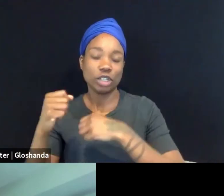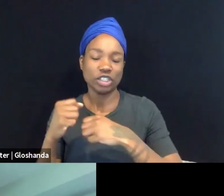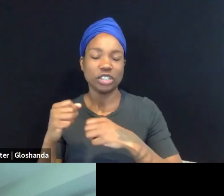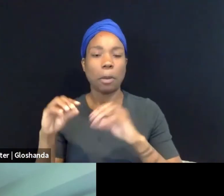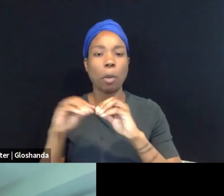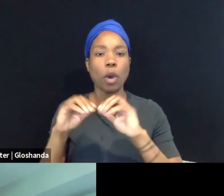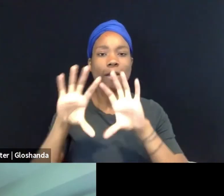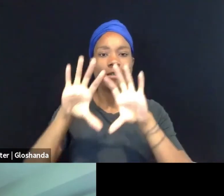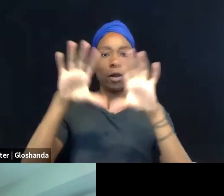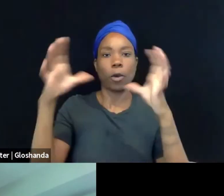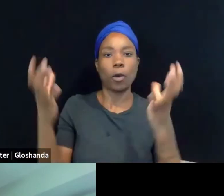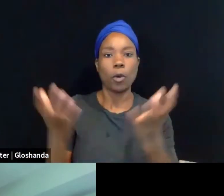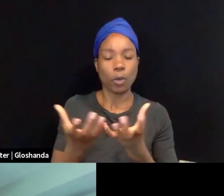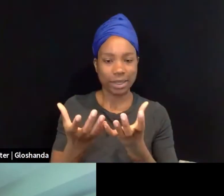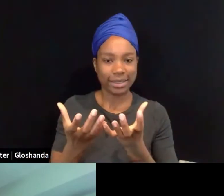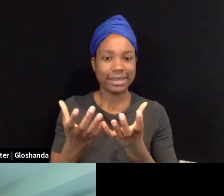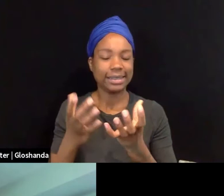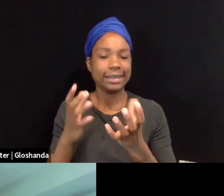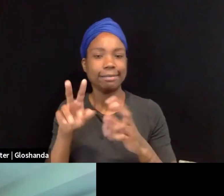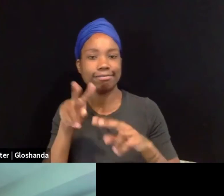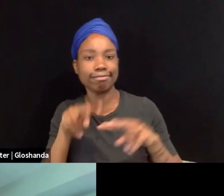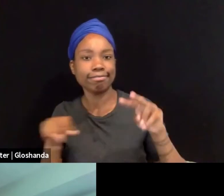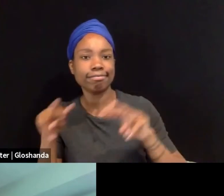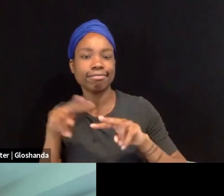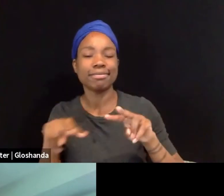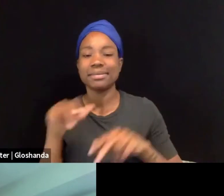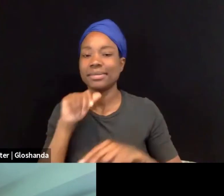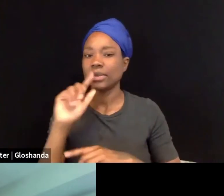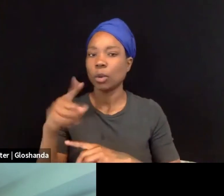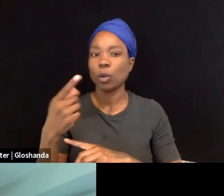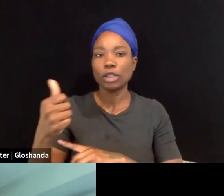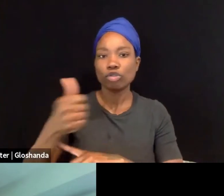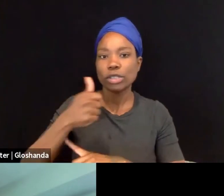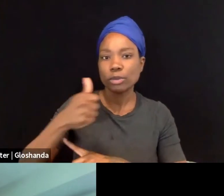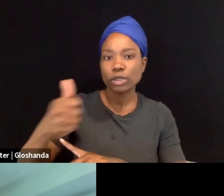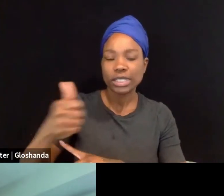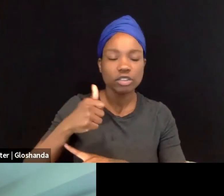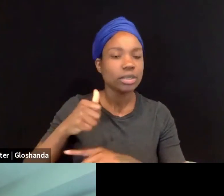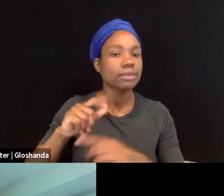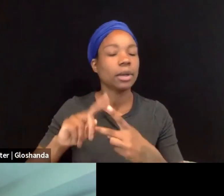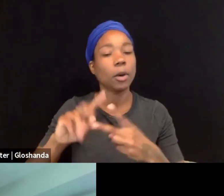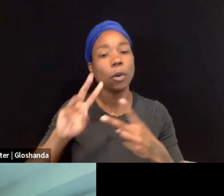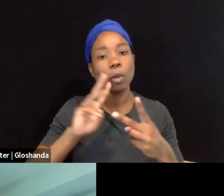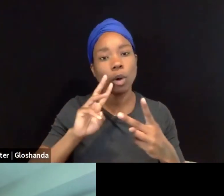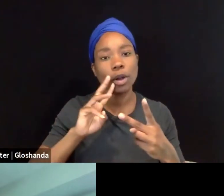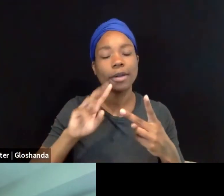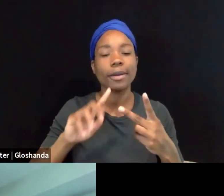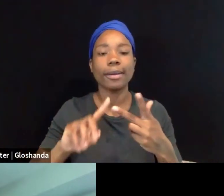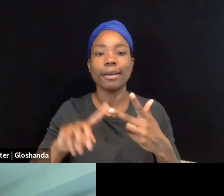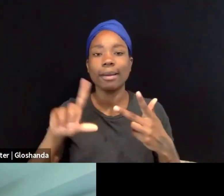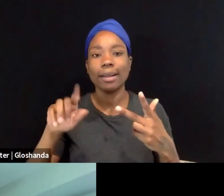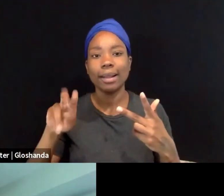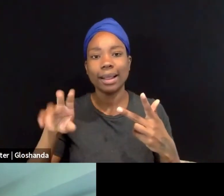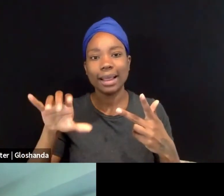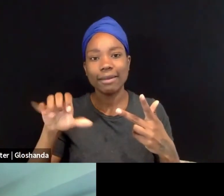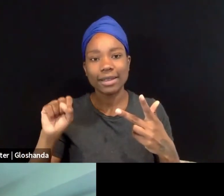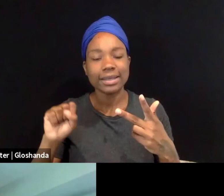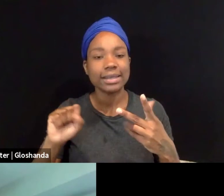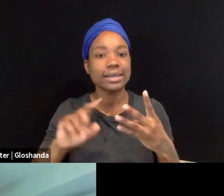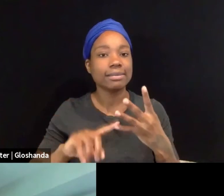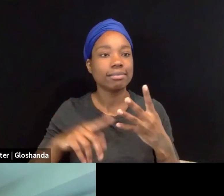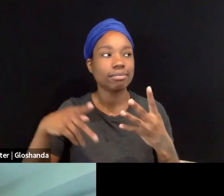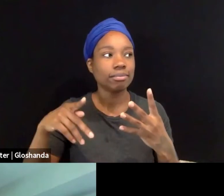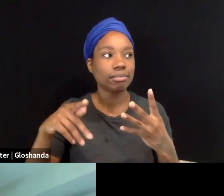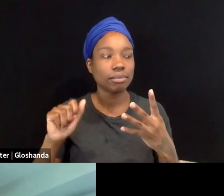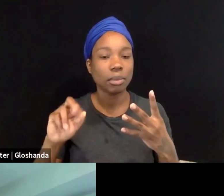at infrastructure. It's not just transportation, but also water, levees, parks, even school facilities. Schools has